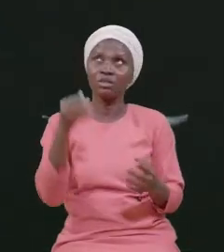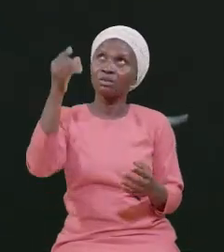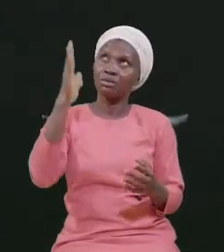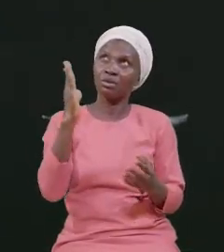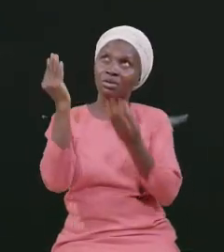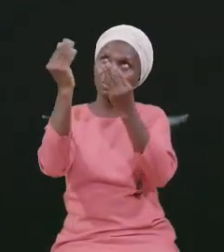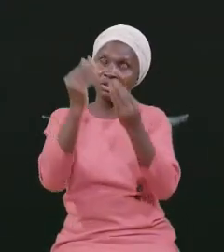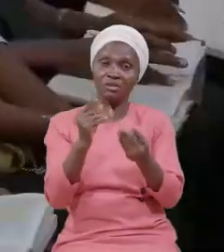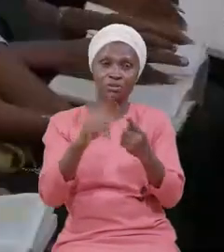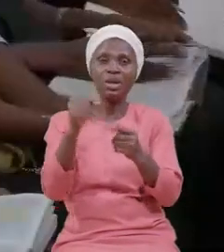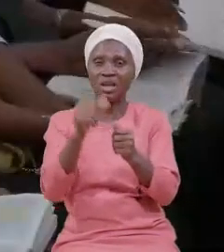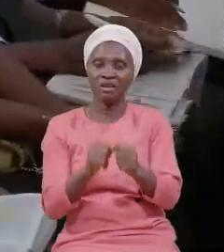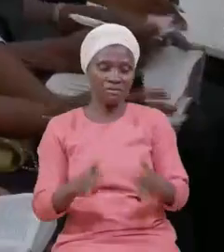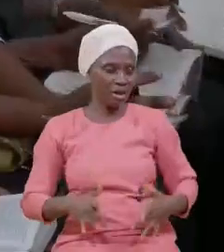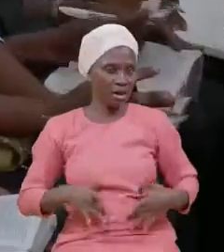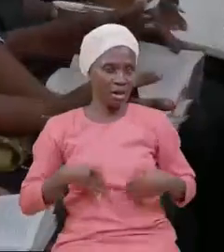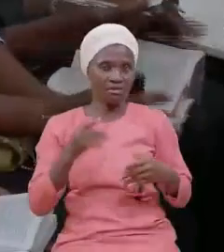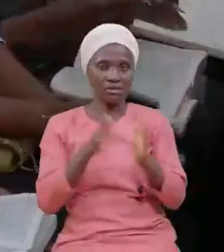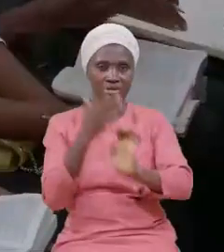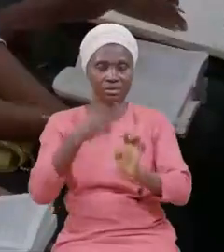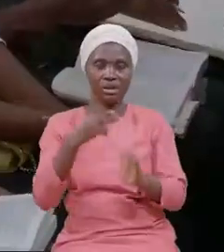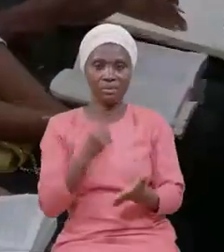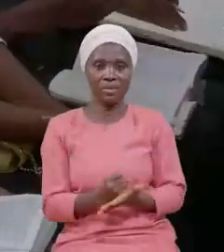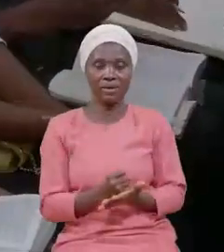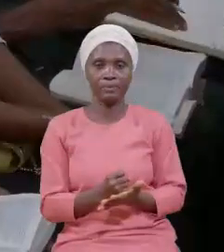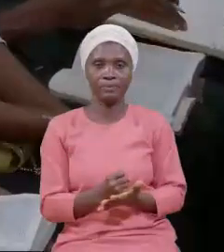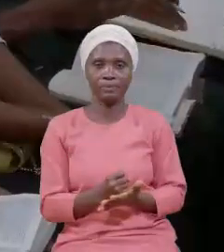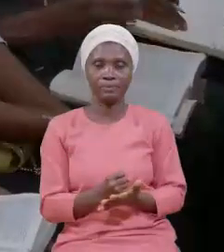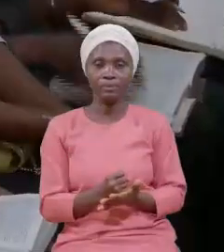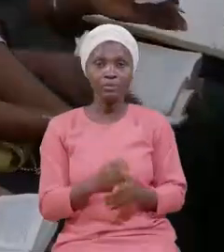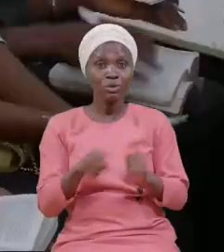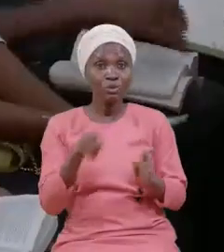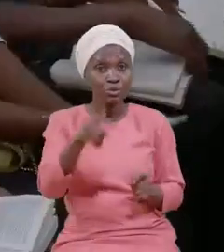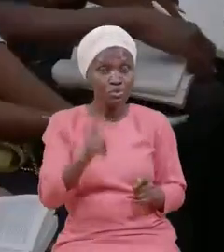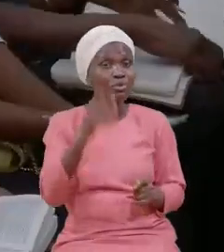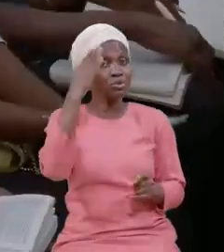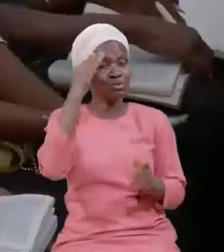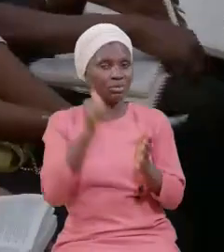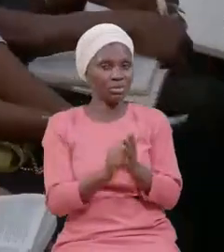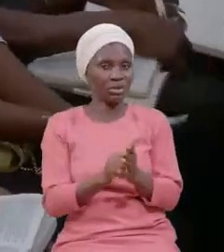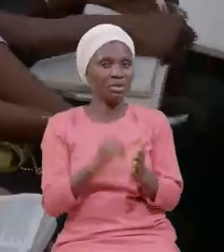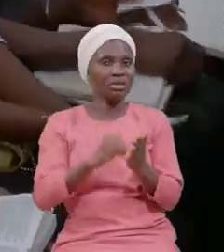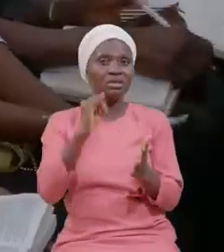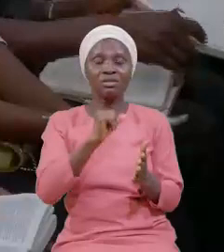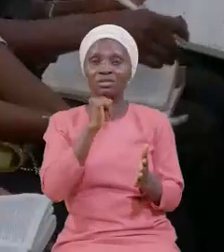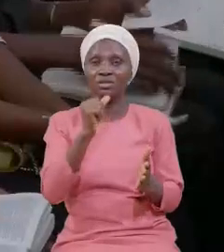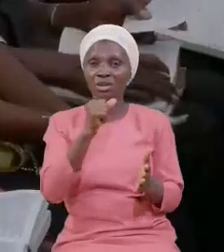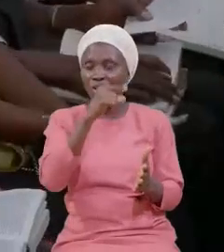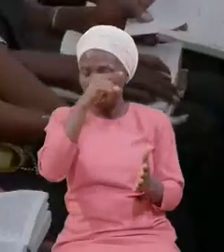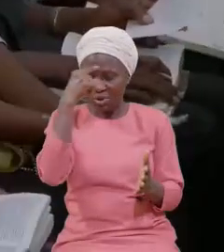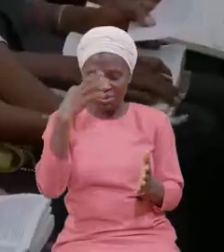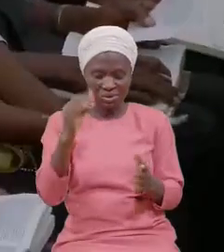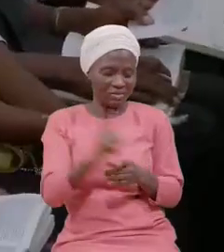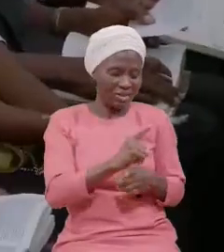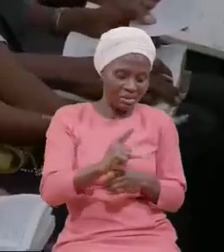life in Jesus' name. But you must know, it is not of the labor of my hand